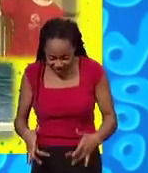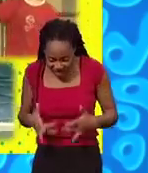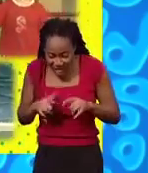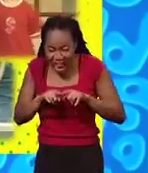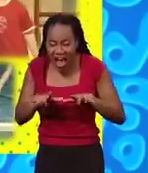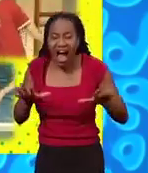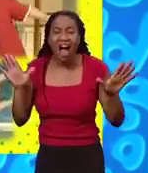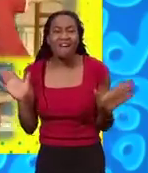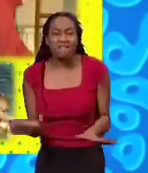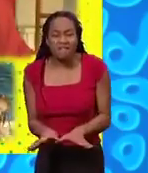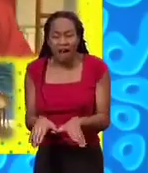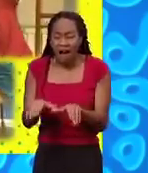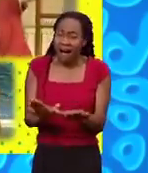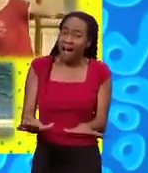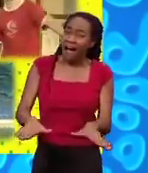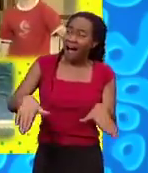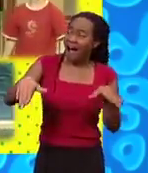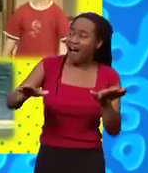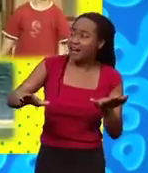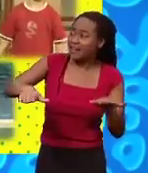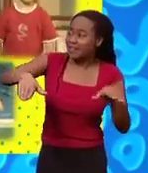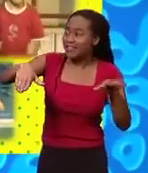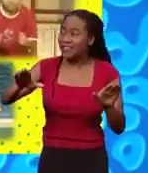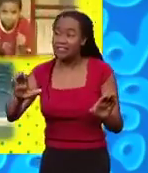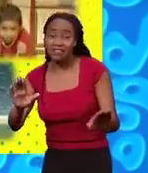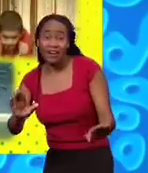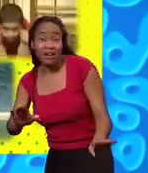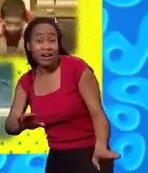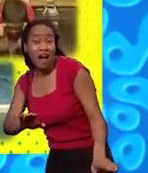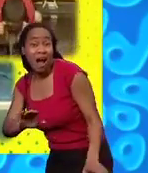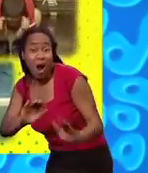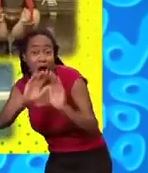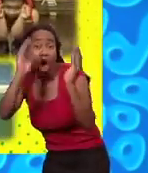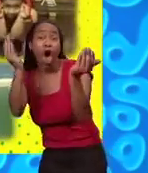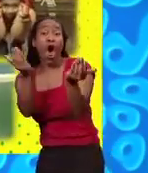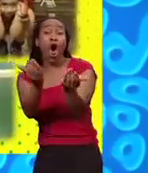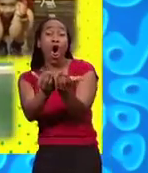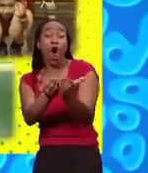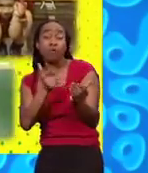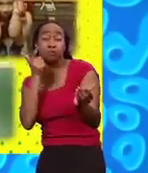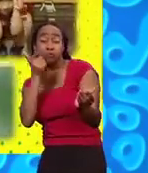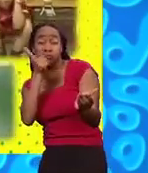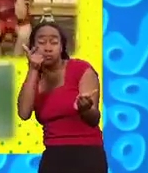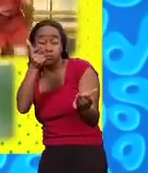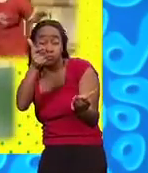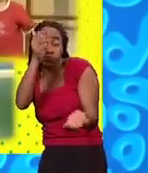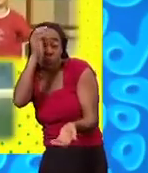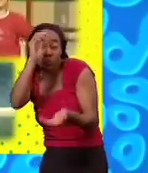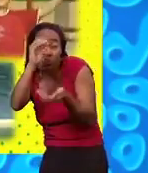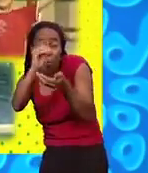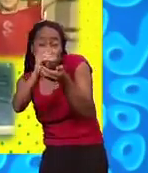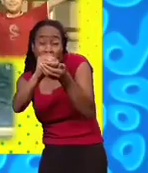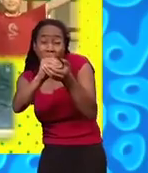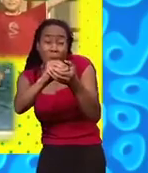to fly. The Earth looks very small and far, closer to